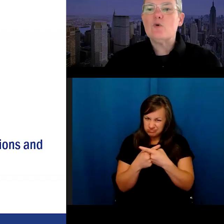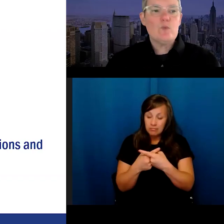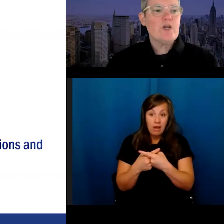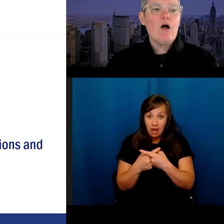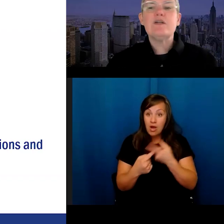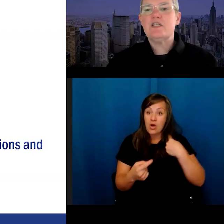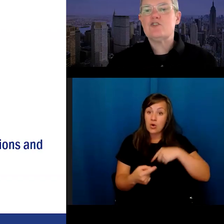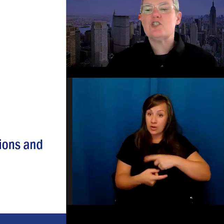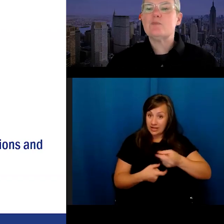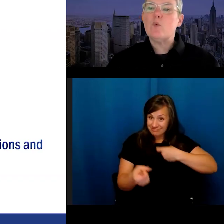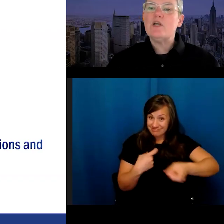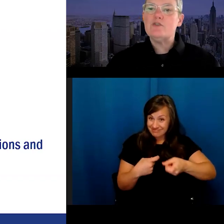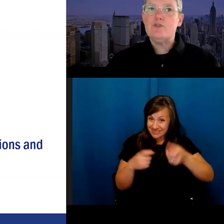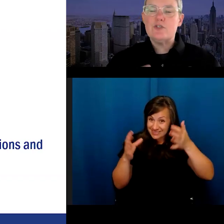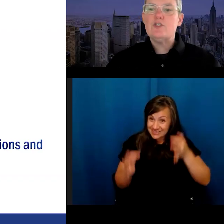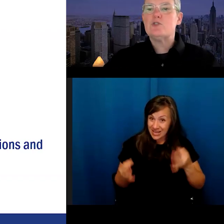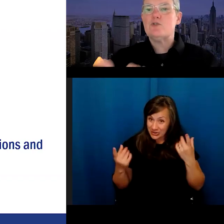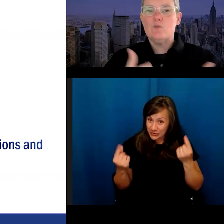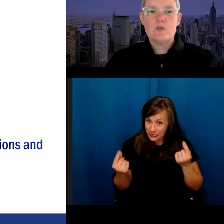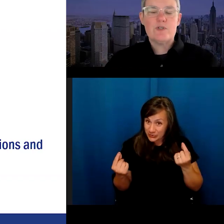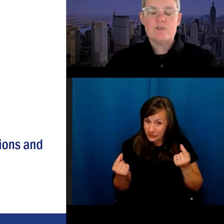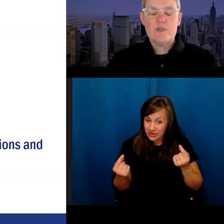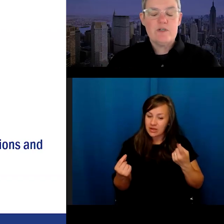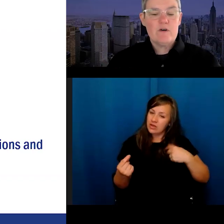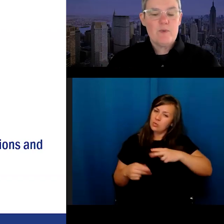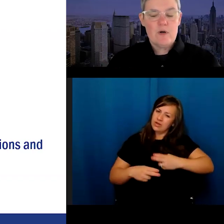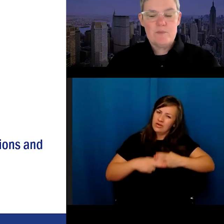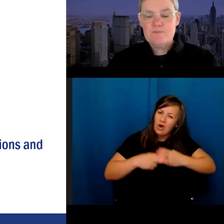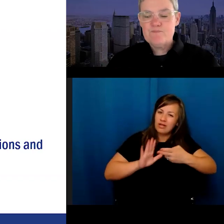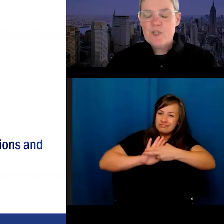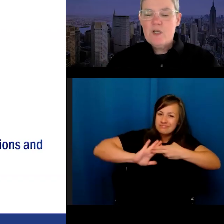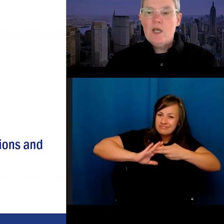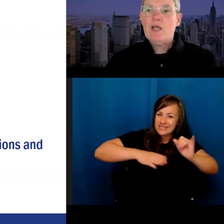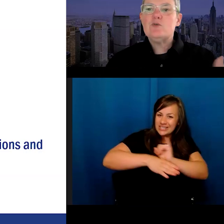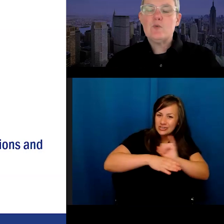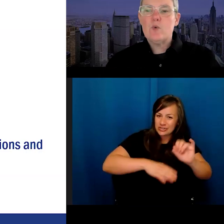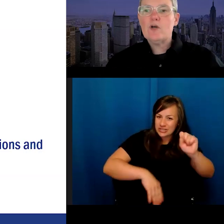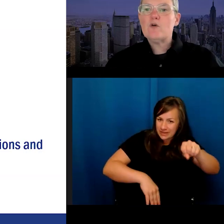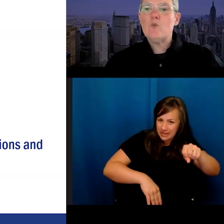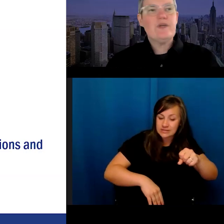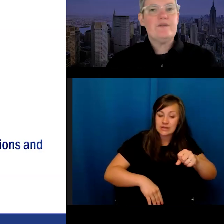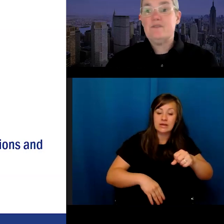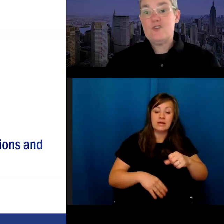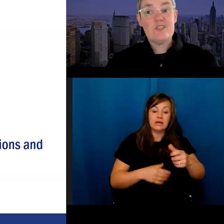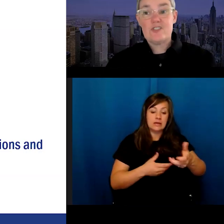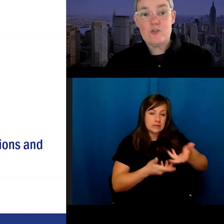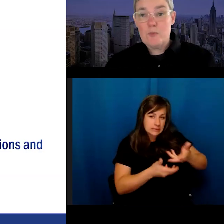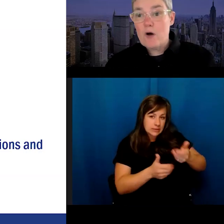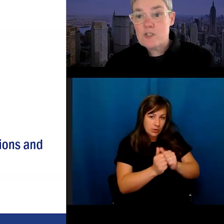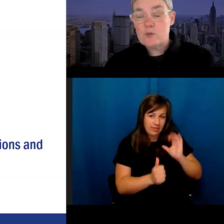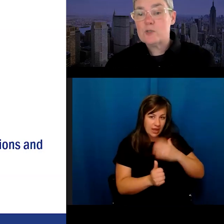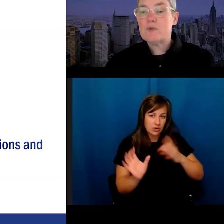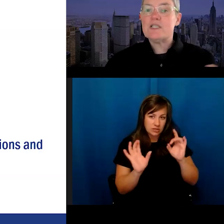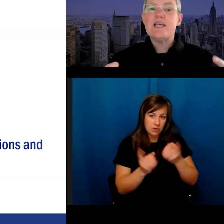can do what we call it an internship, but what you can do is you can work with someone in our department, and you would work with, usually it's